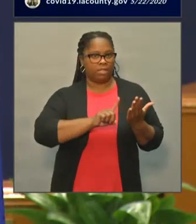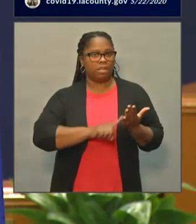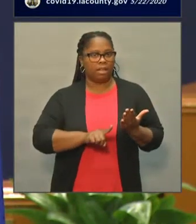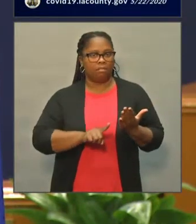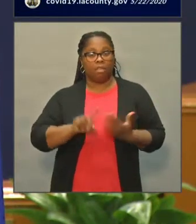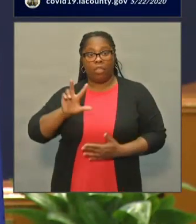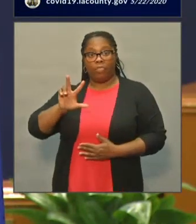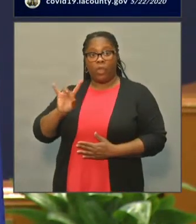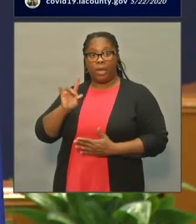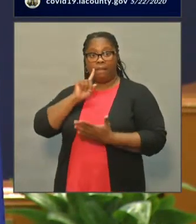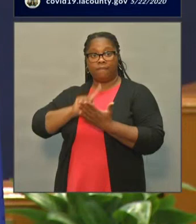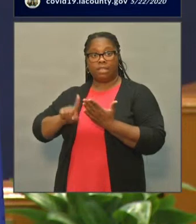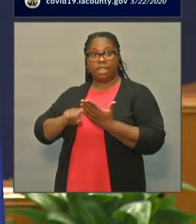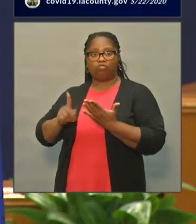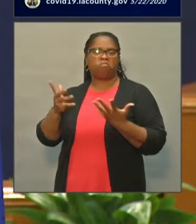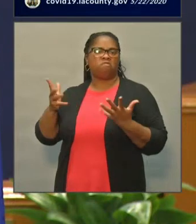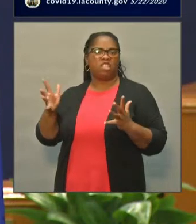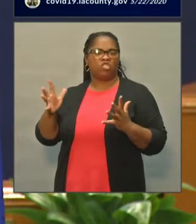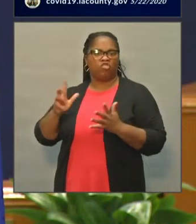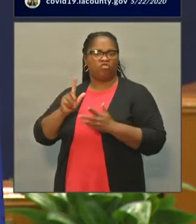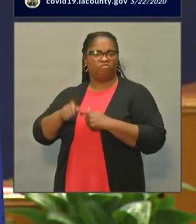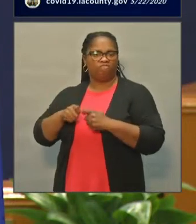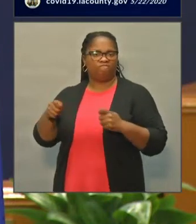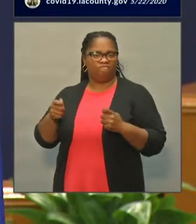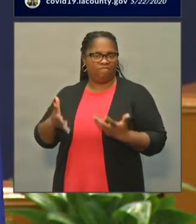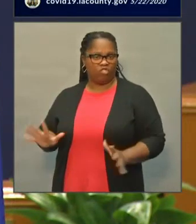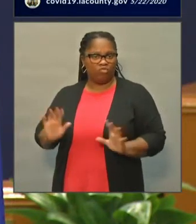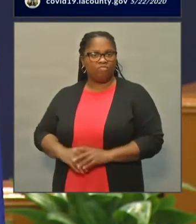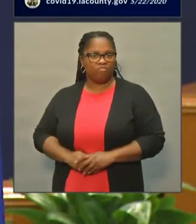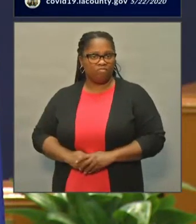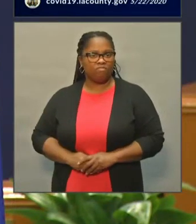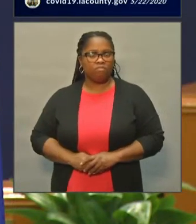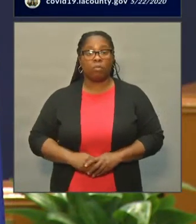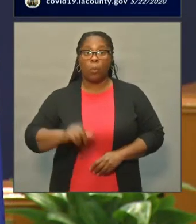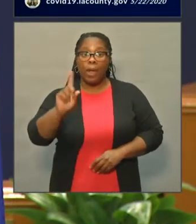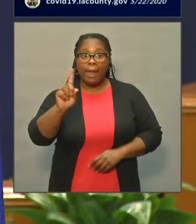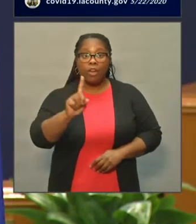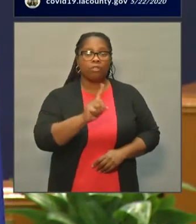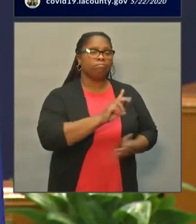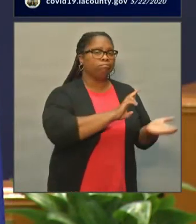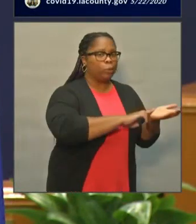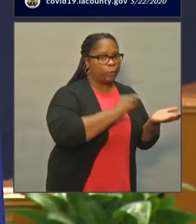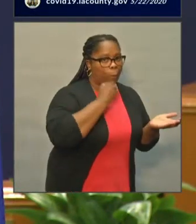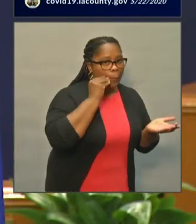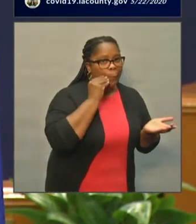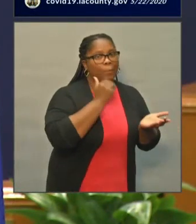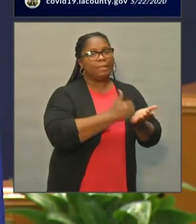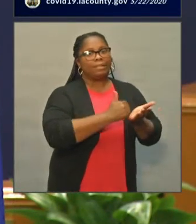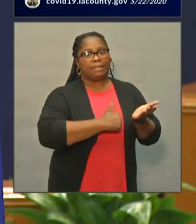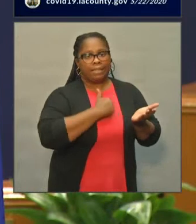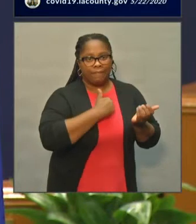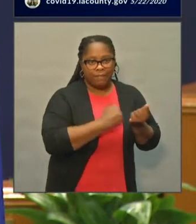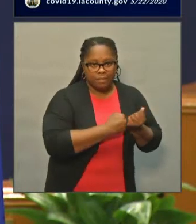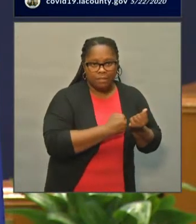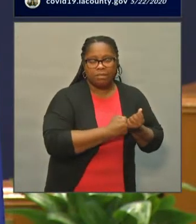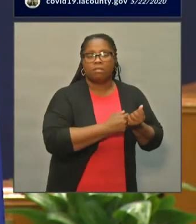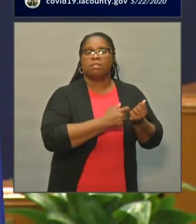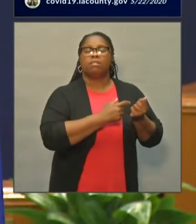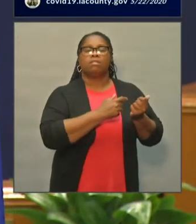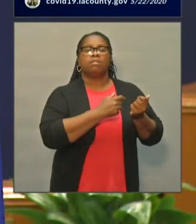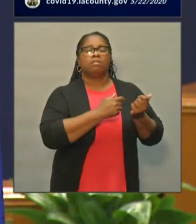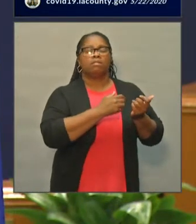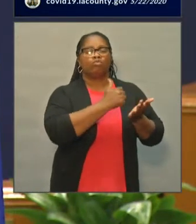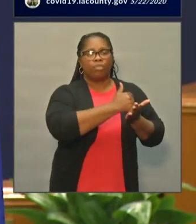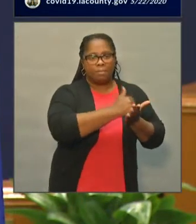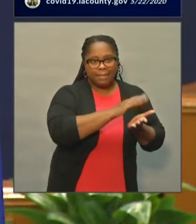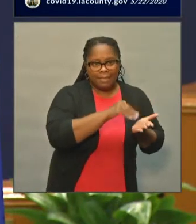38 are closed investigations. These settings do include nursing homes, assisted living facilities, shelters,